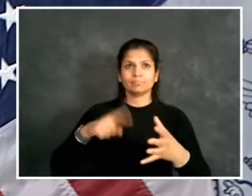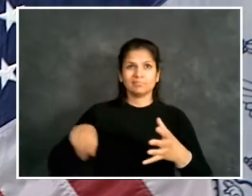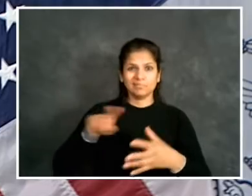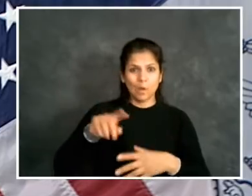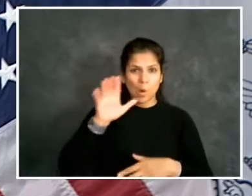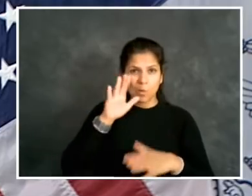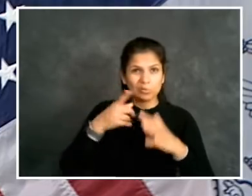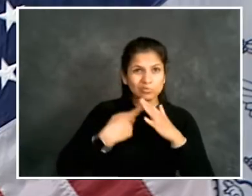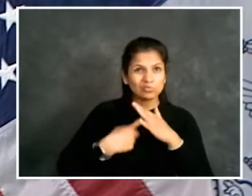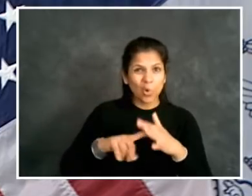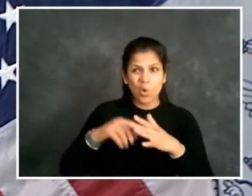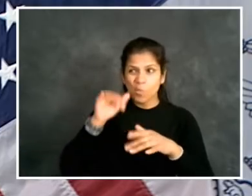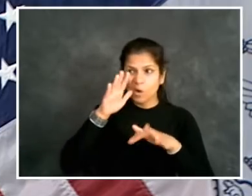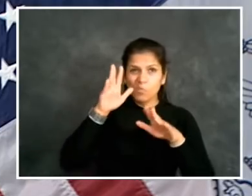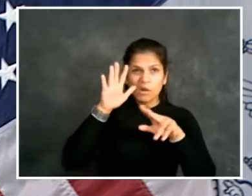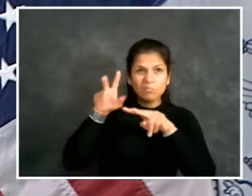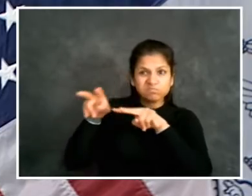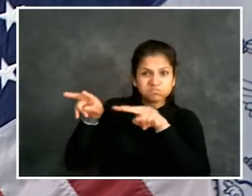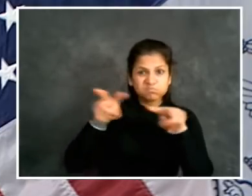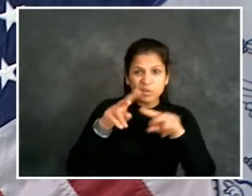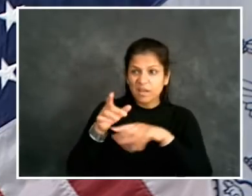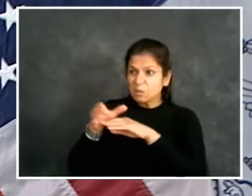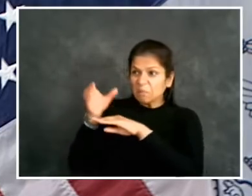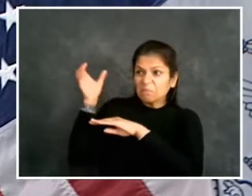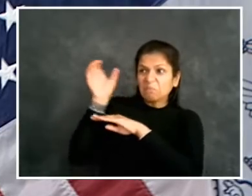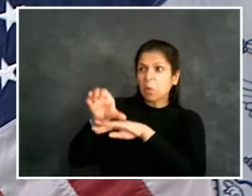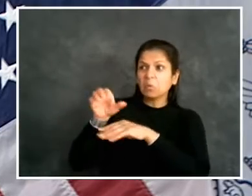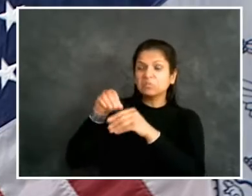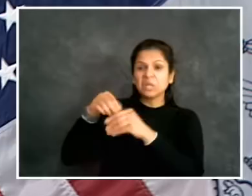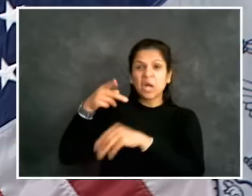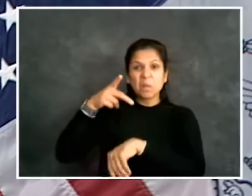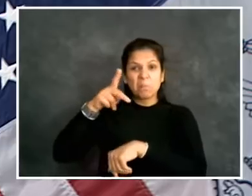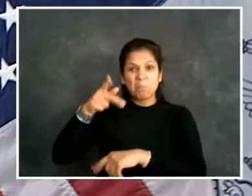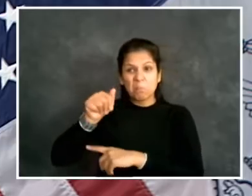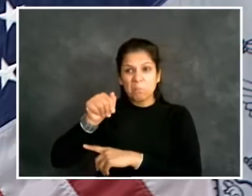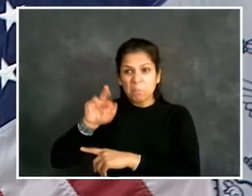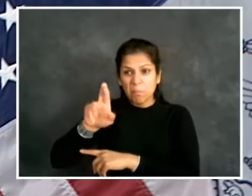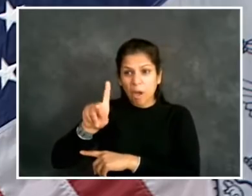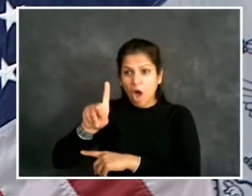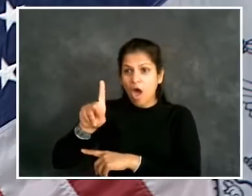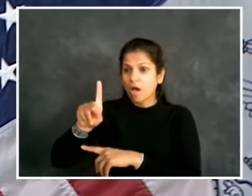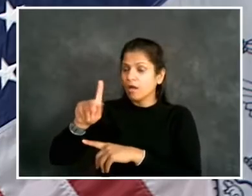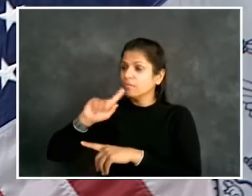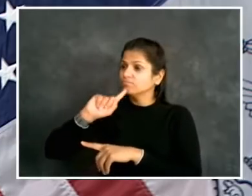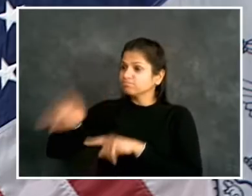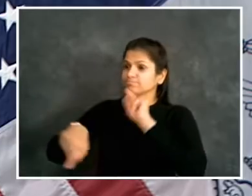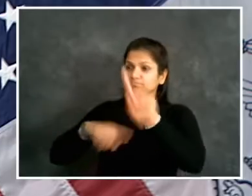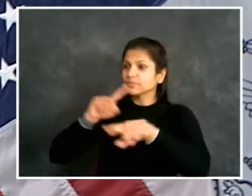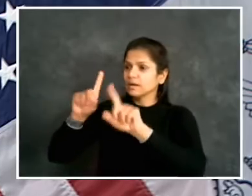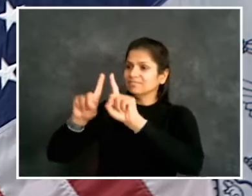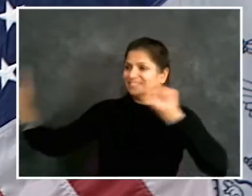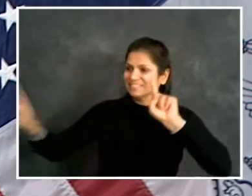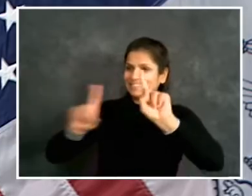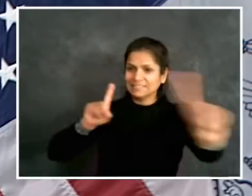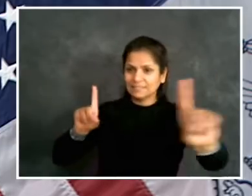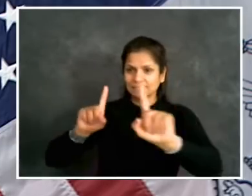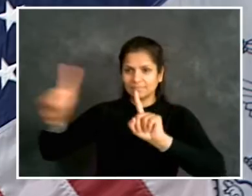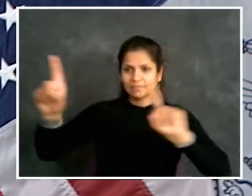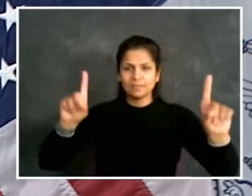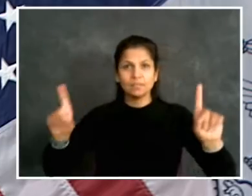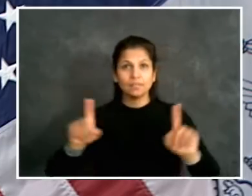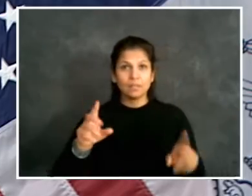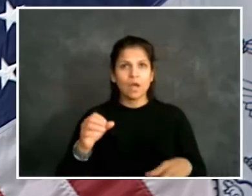civilians? And how are you going to ensure that they're doing this properly? There are people who have concerns